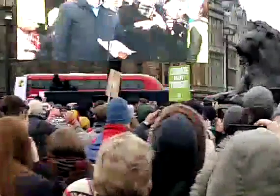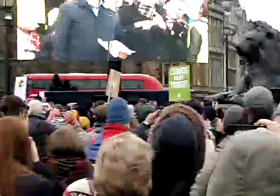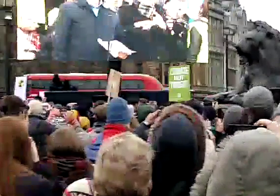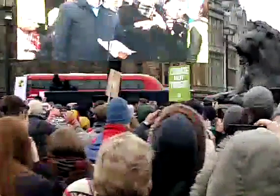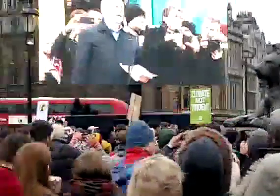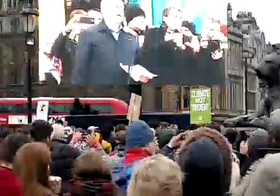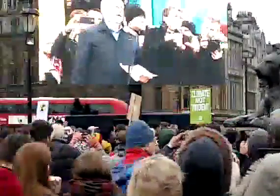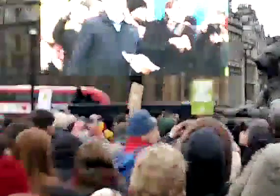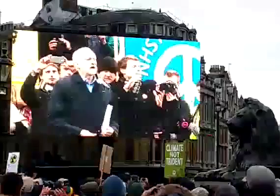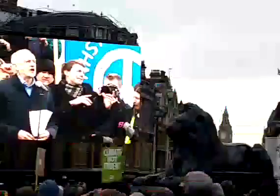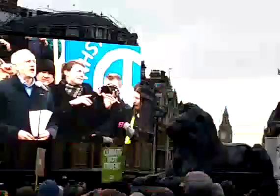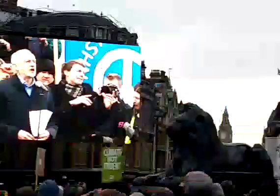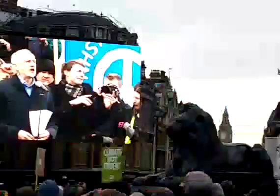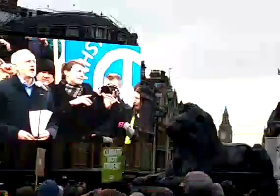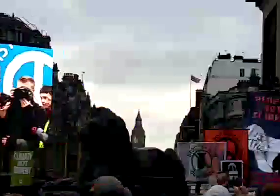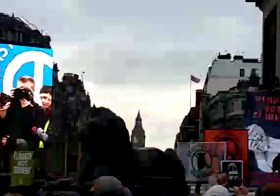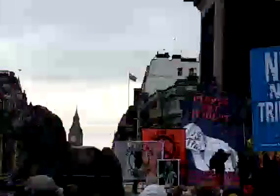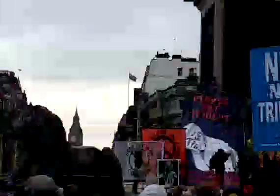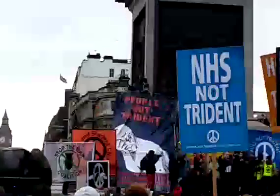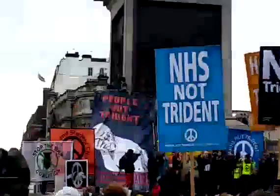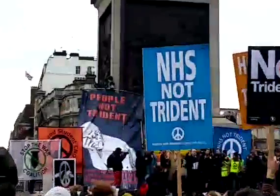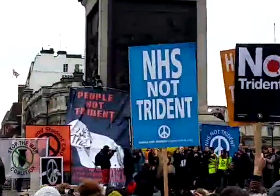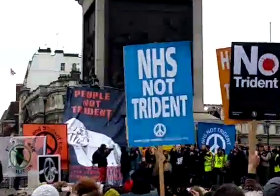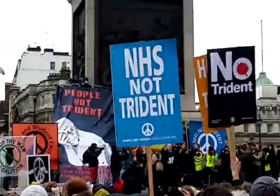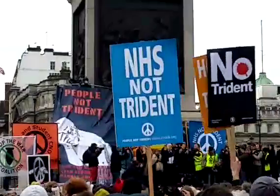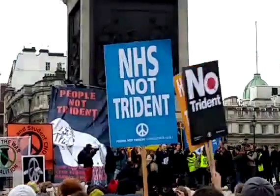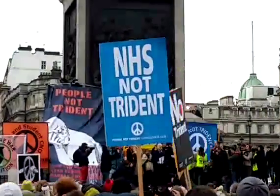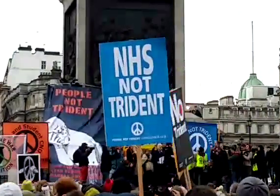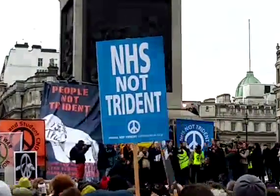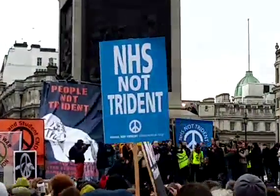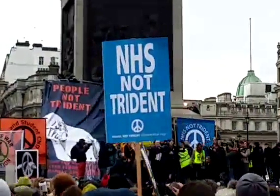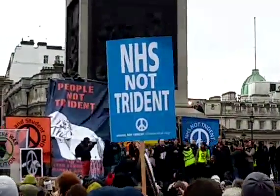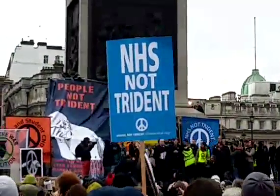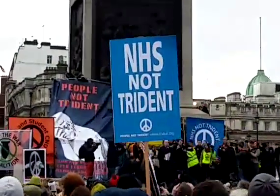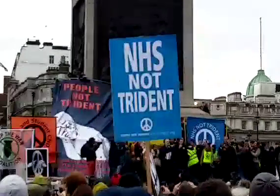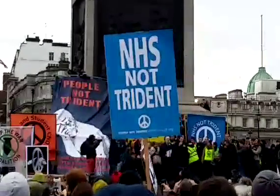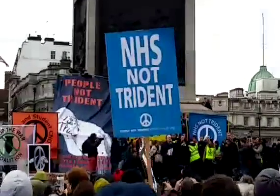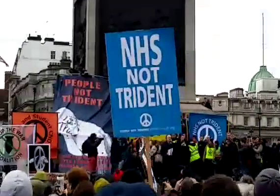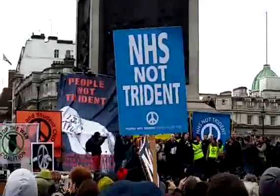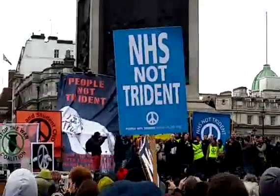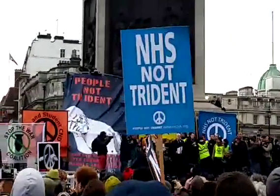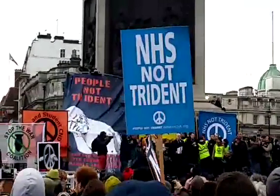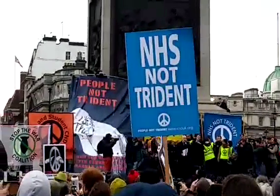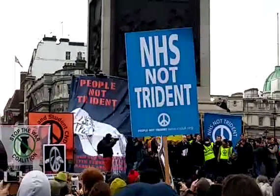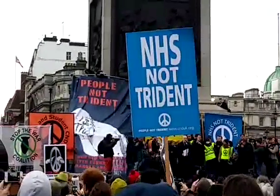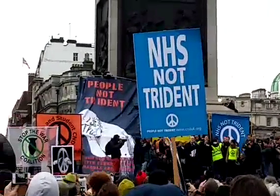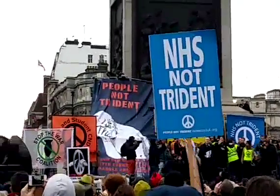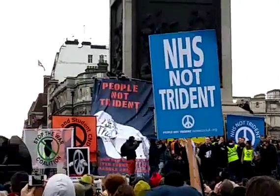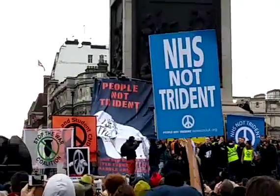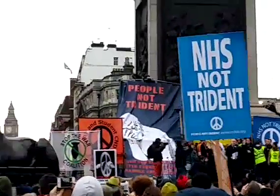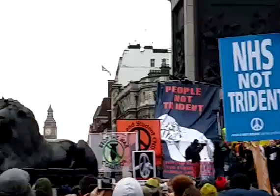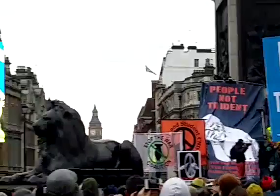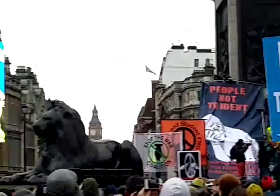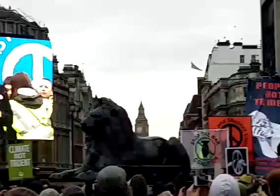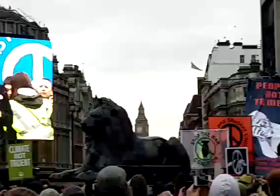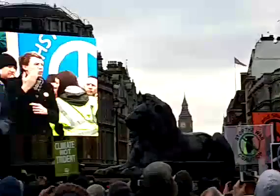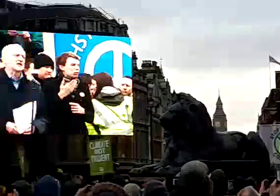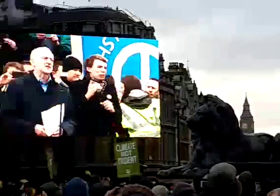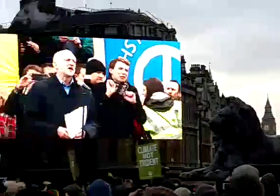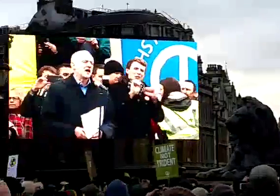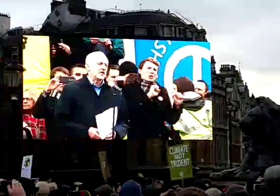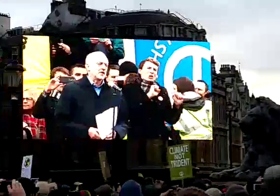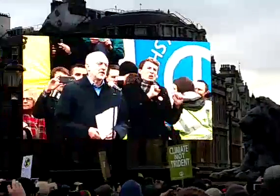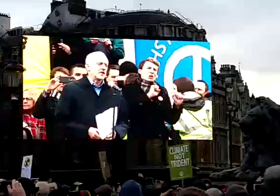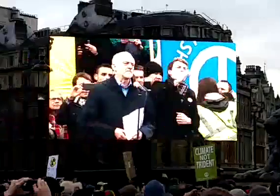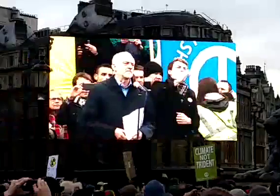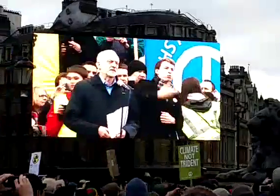in this democratic future defence of this country has a right to be heard, a right to be on the